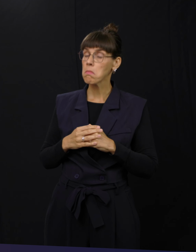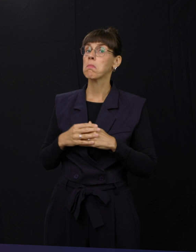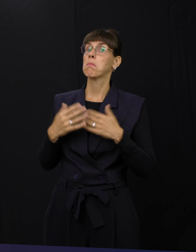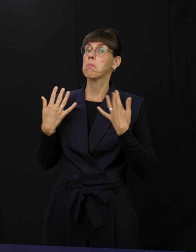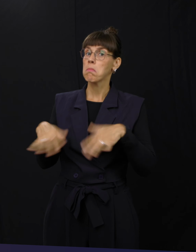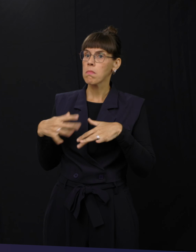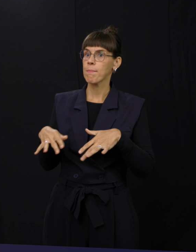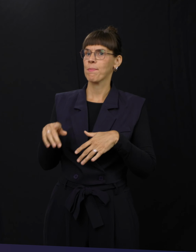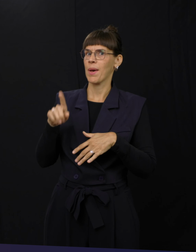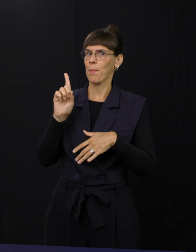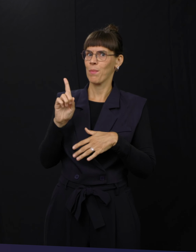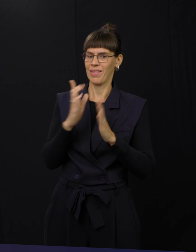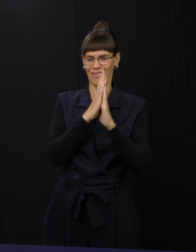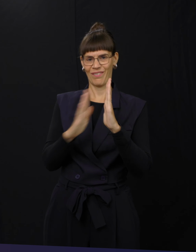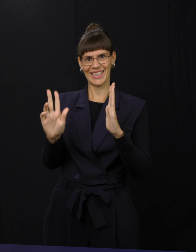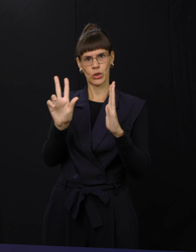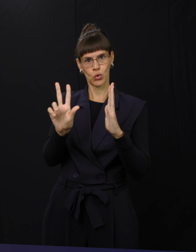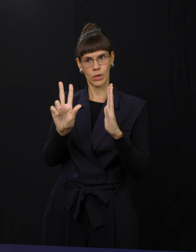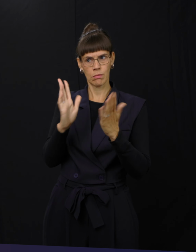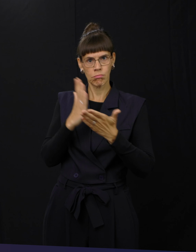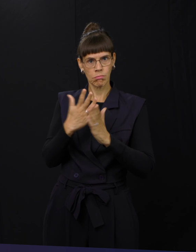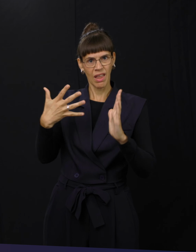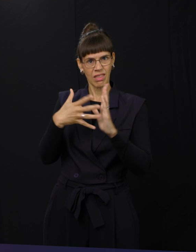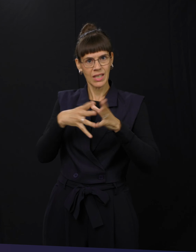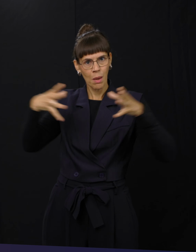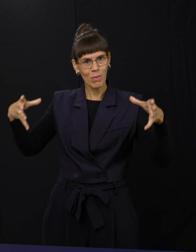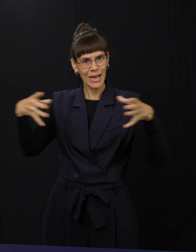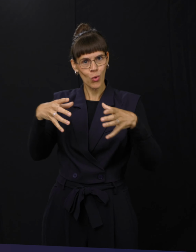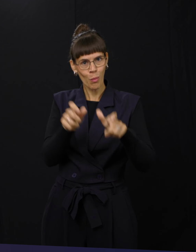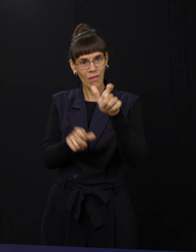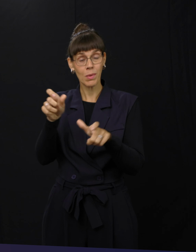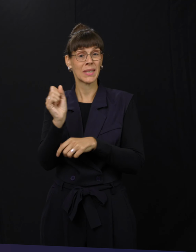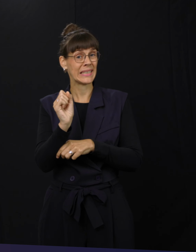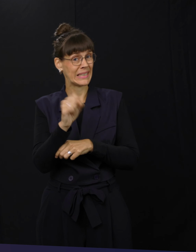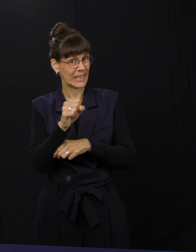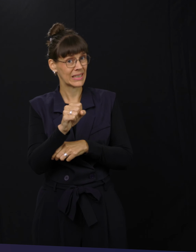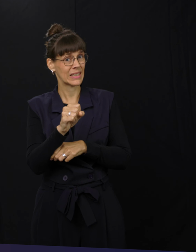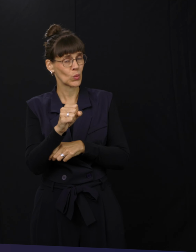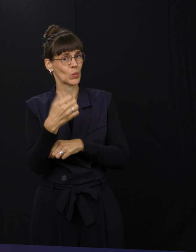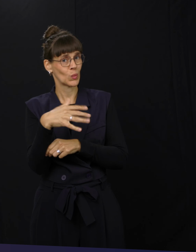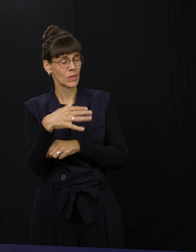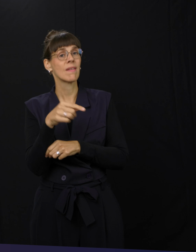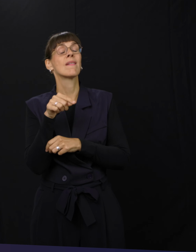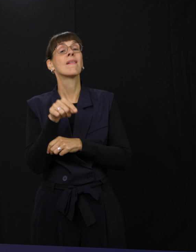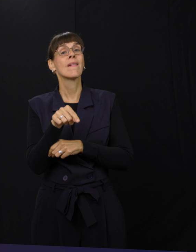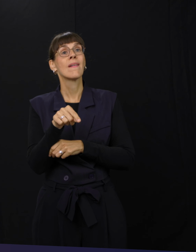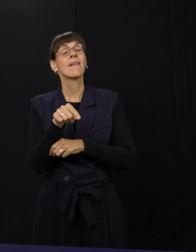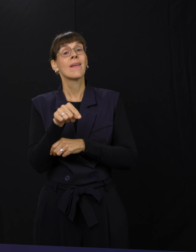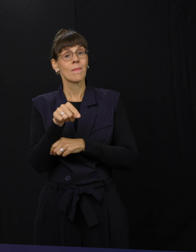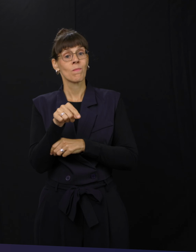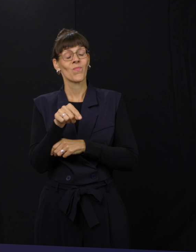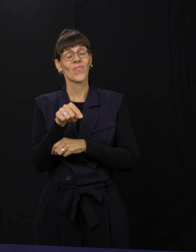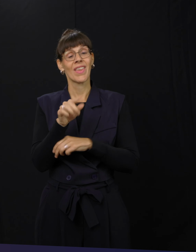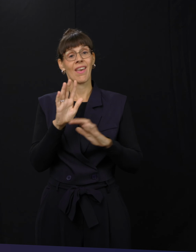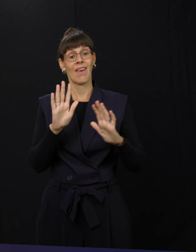then, of course, you still need phase 3 testing in larger groups of patients? Yes, that's true. After that, the